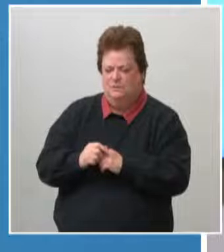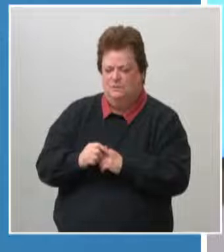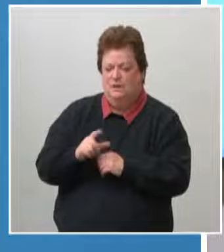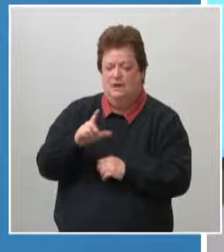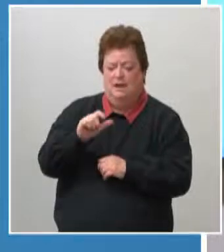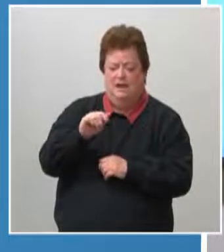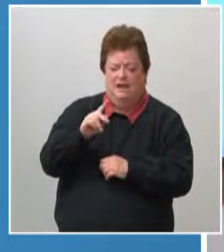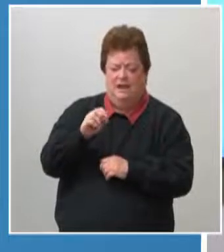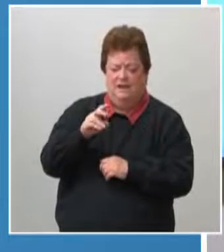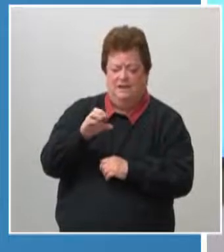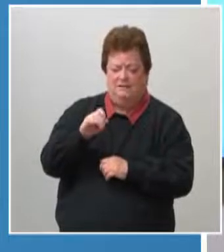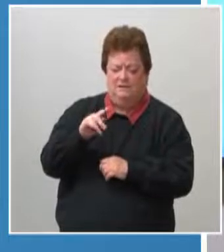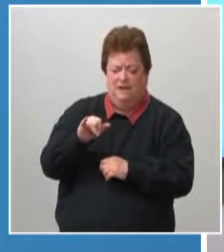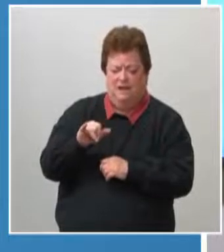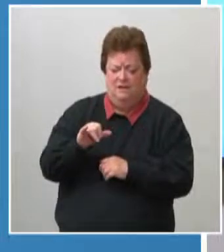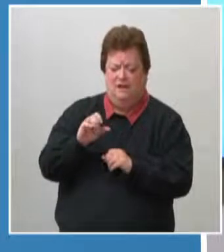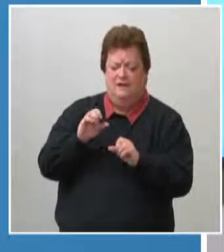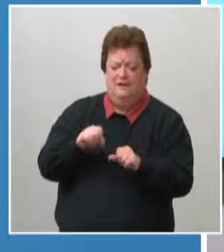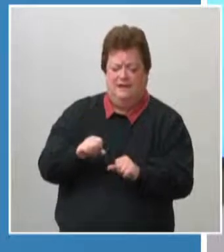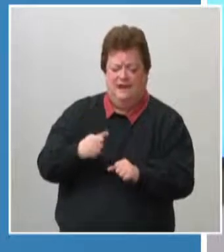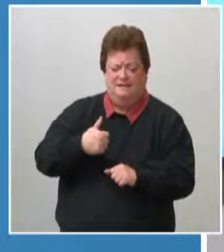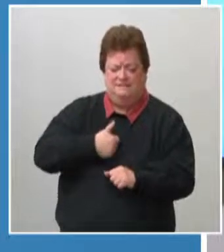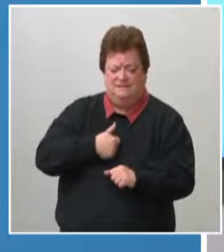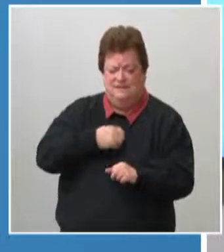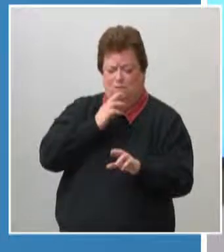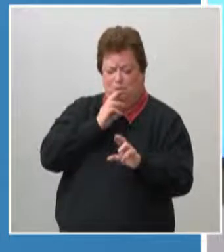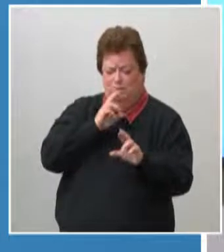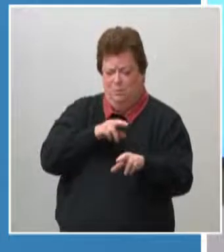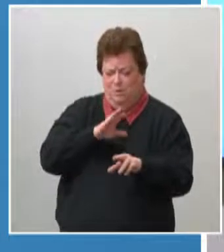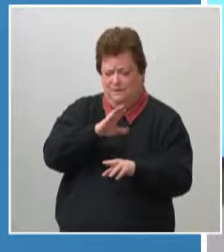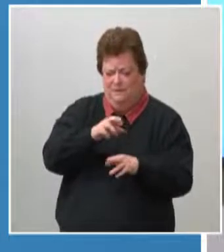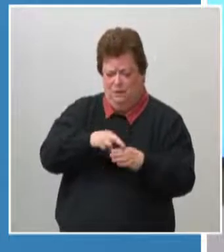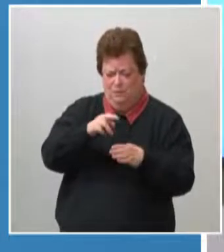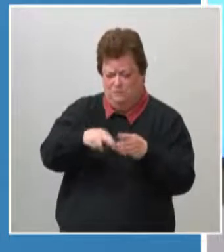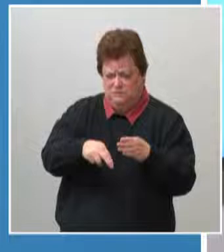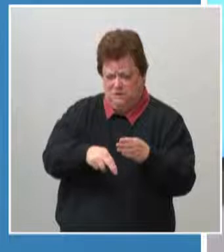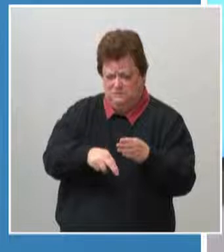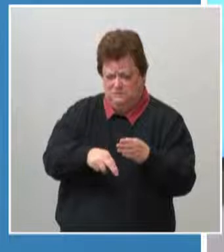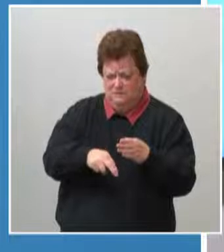have the ability to self-report their results, will that then